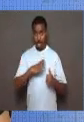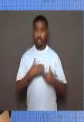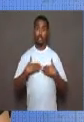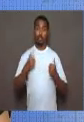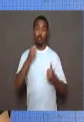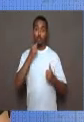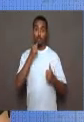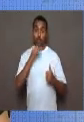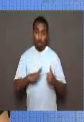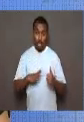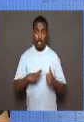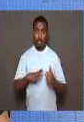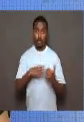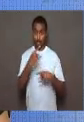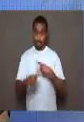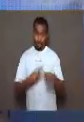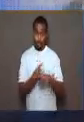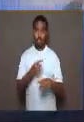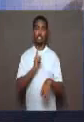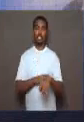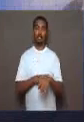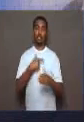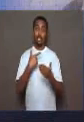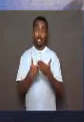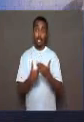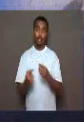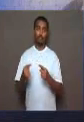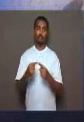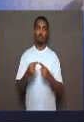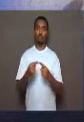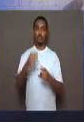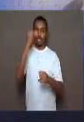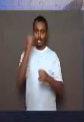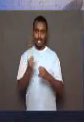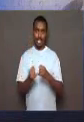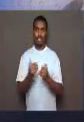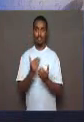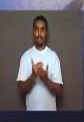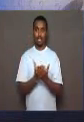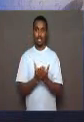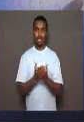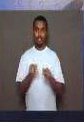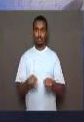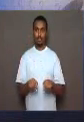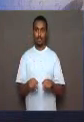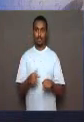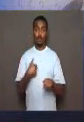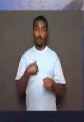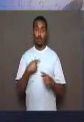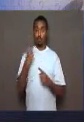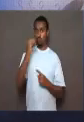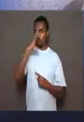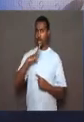and women in modern times. That brings us to the end of today's lesson. We listened to